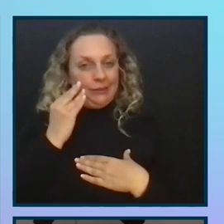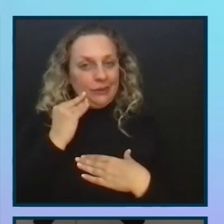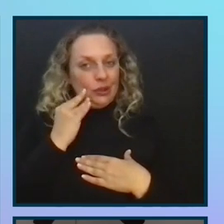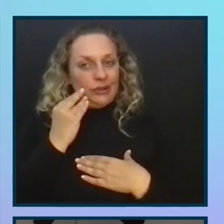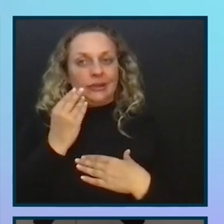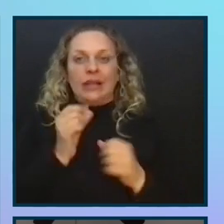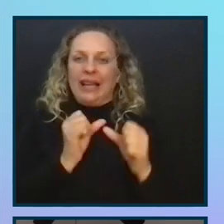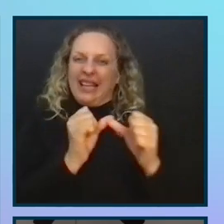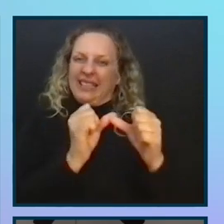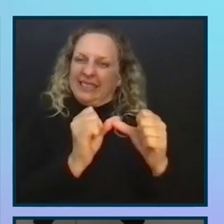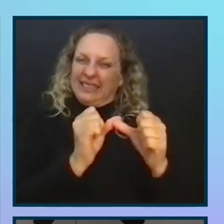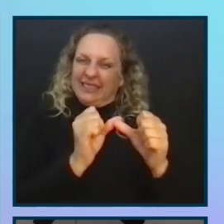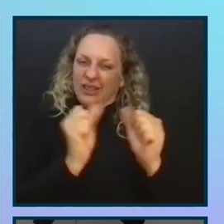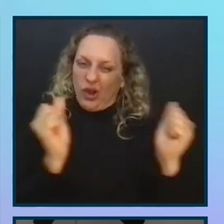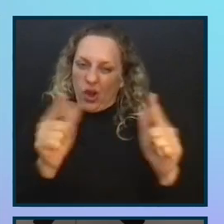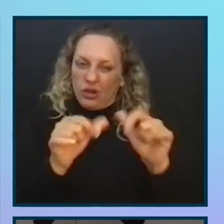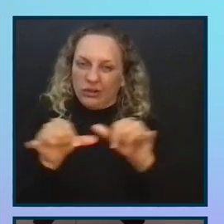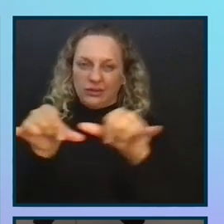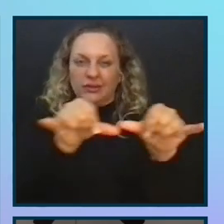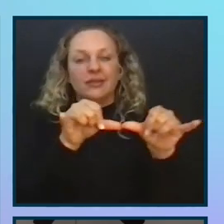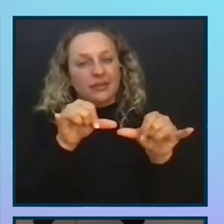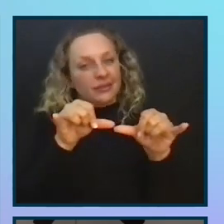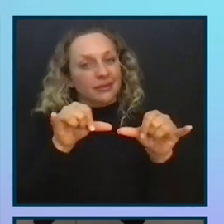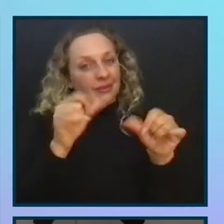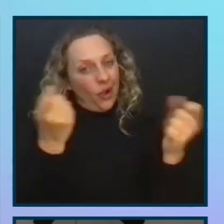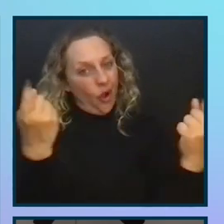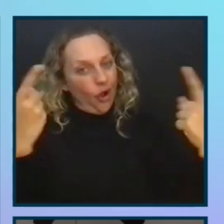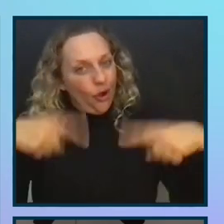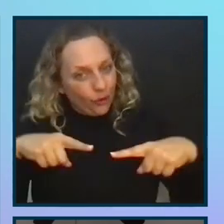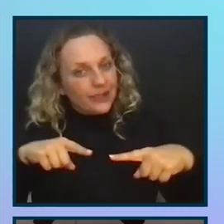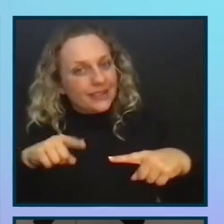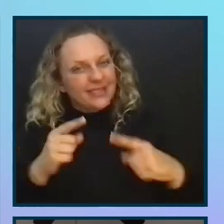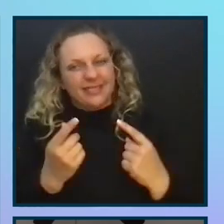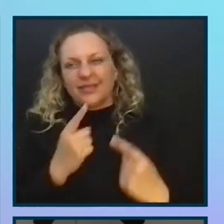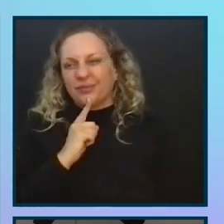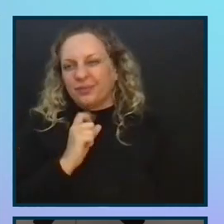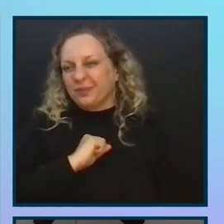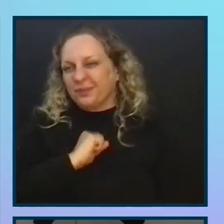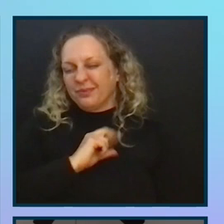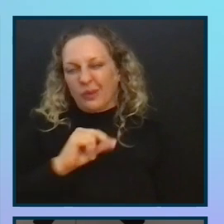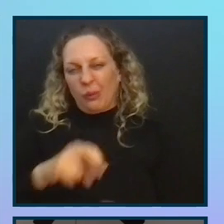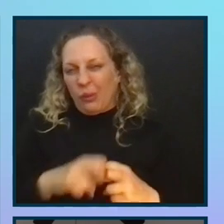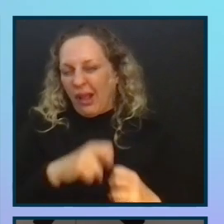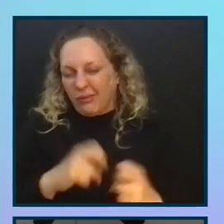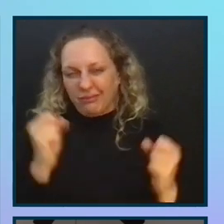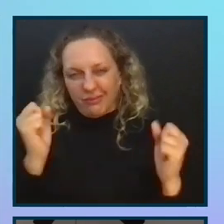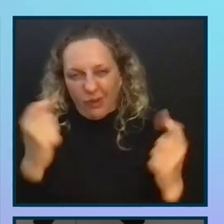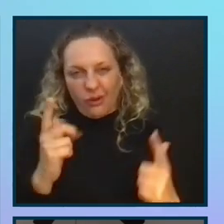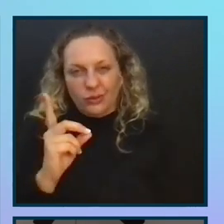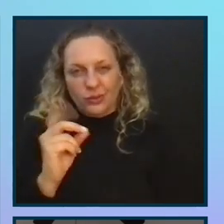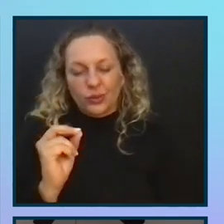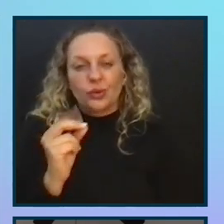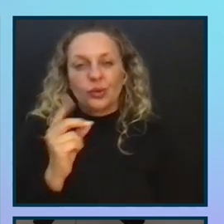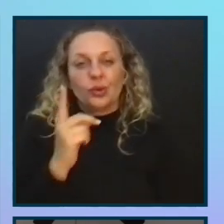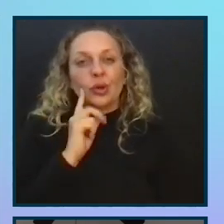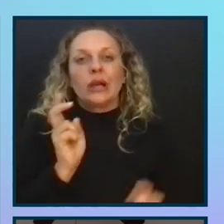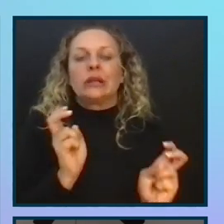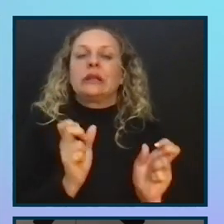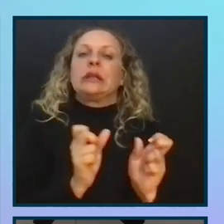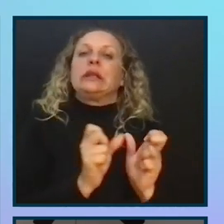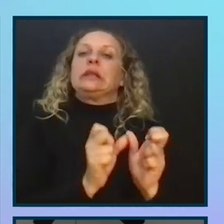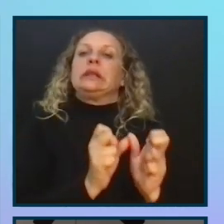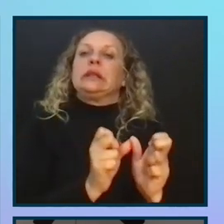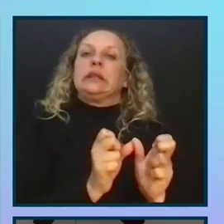for consistency is something that all stakeholders can agree on reasonably easily. However, just using the phrase consistency